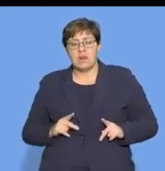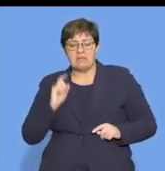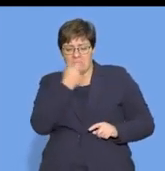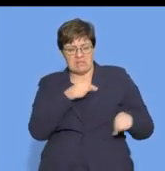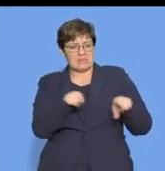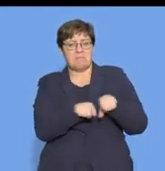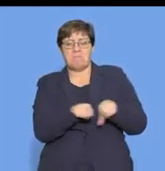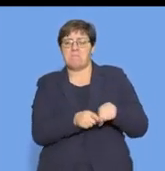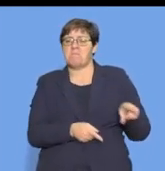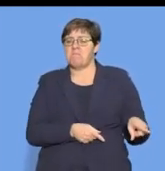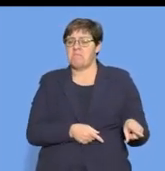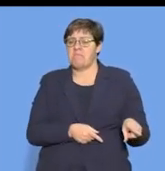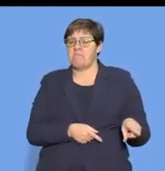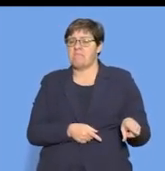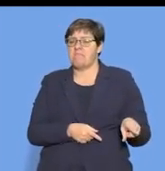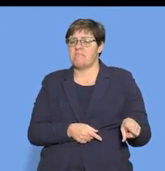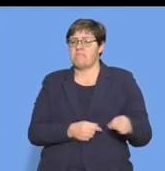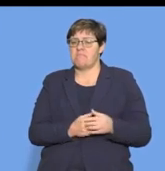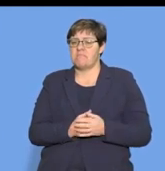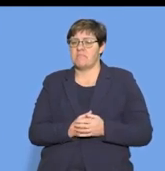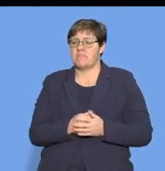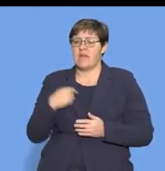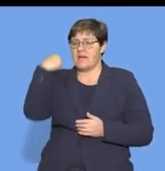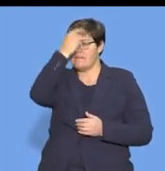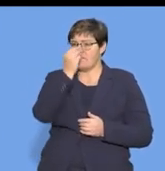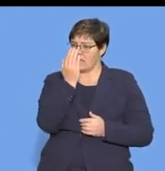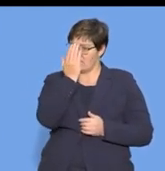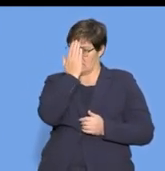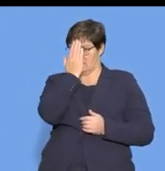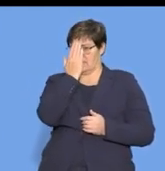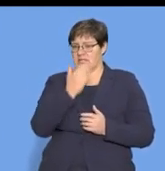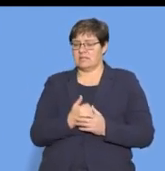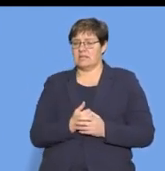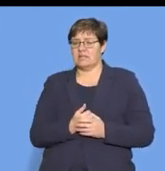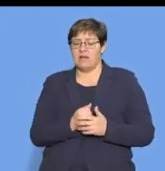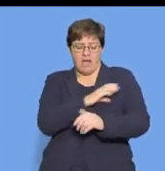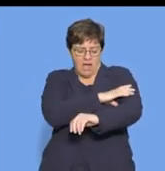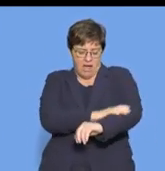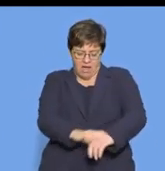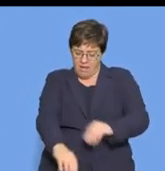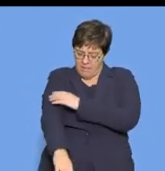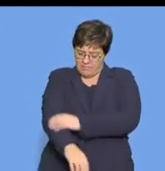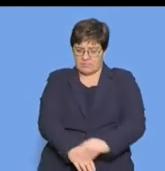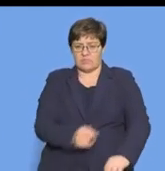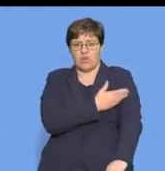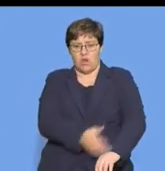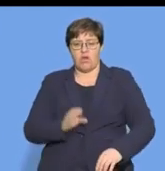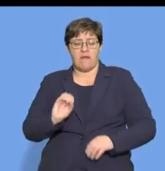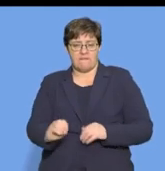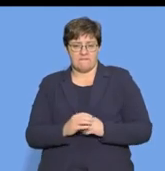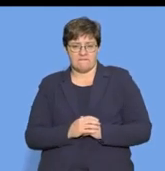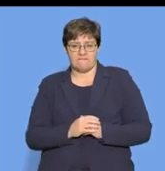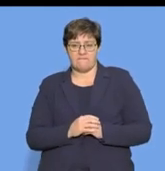had human-like teeth, so they were more human-like. They had a flatter face, also long